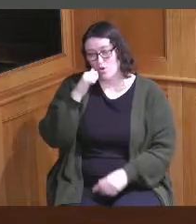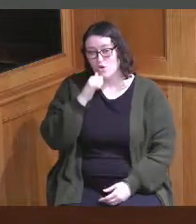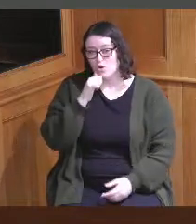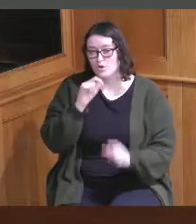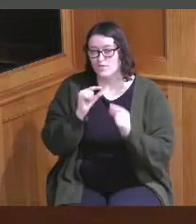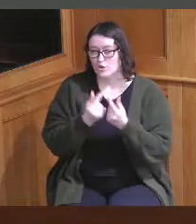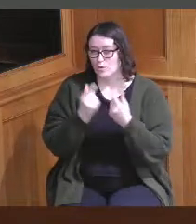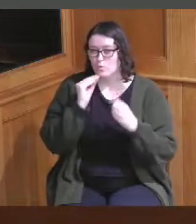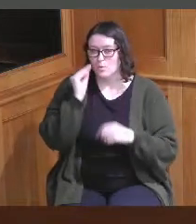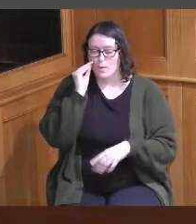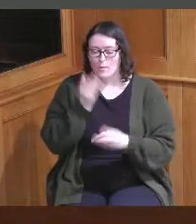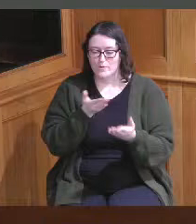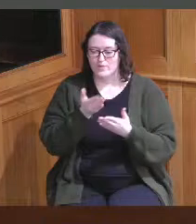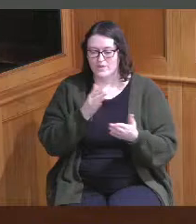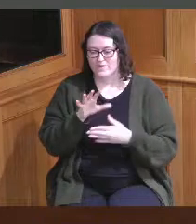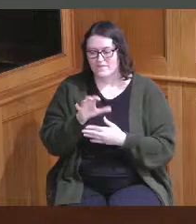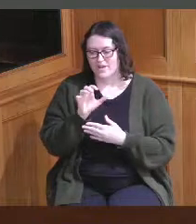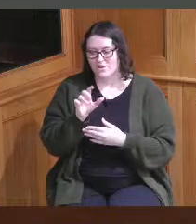services,